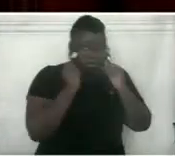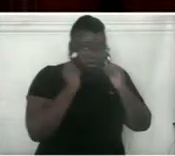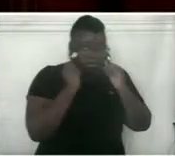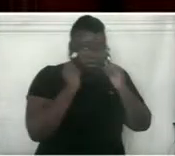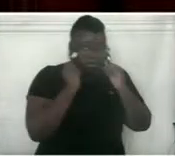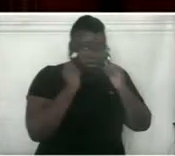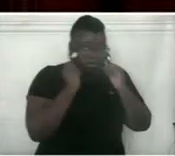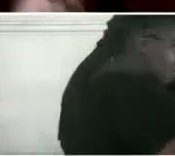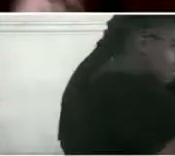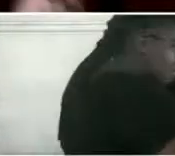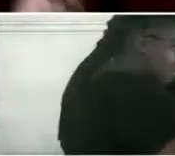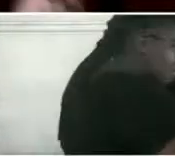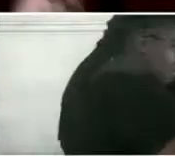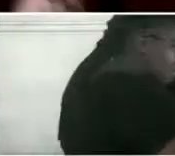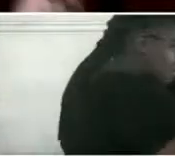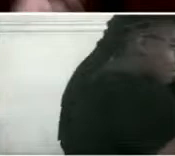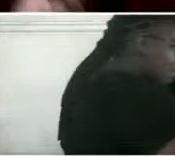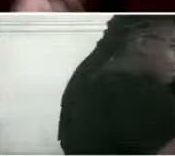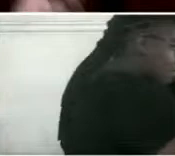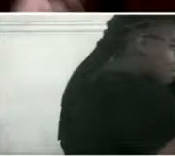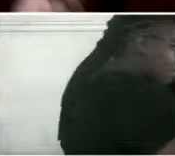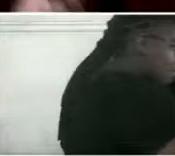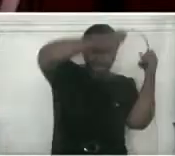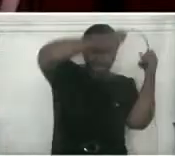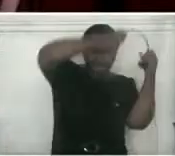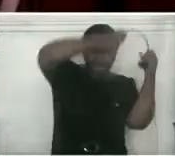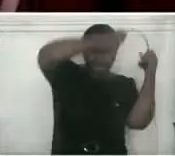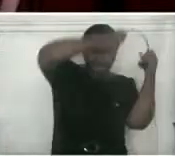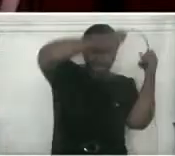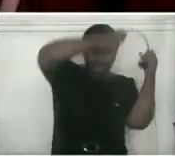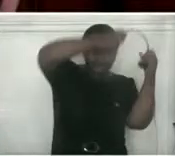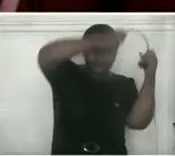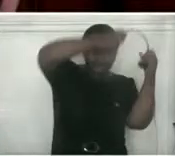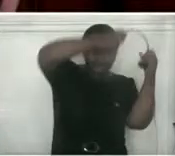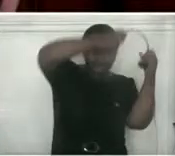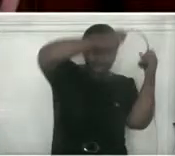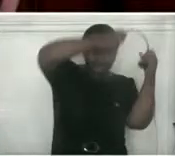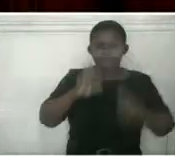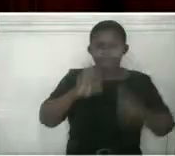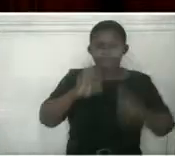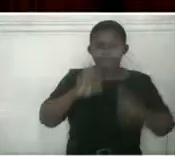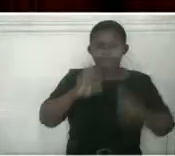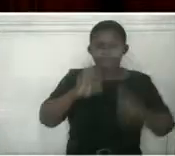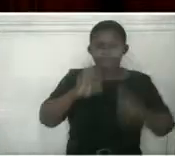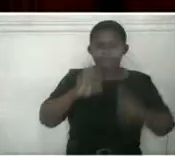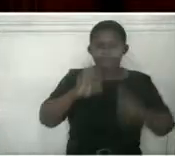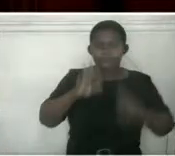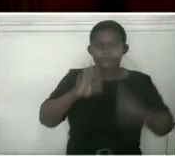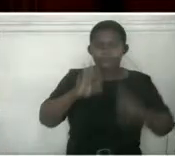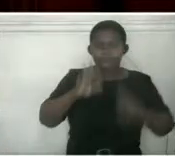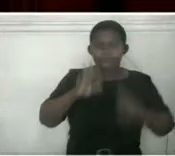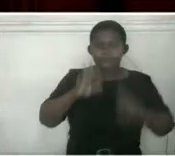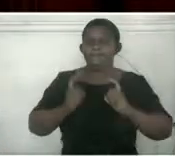elithize kungathathi iminyaka kukwazi ukuthi ama-processes asheshe.